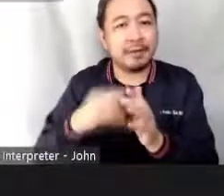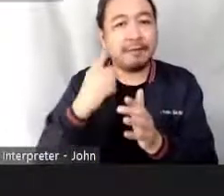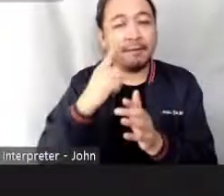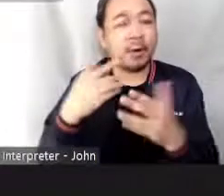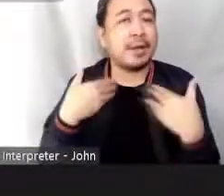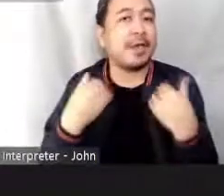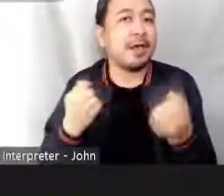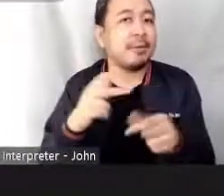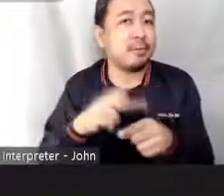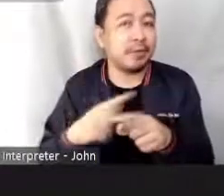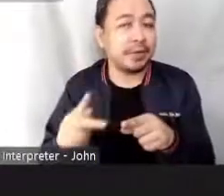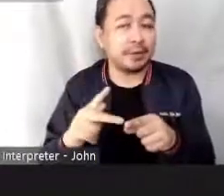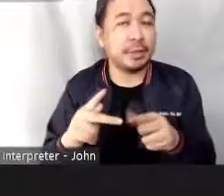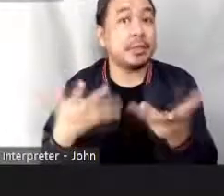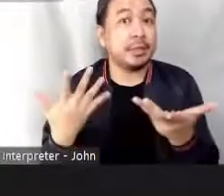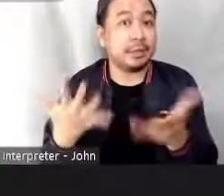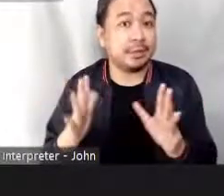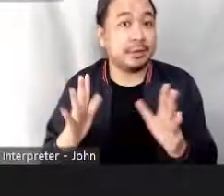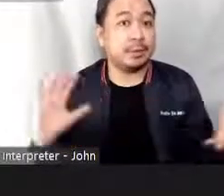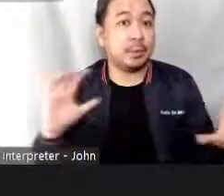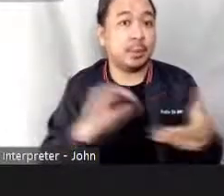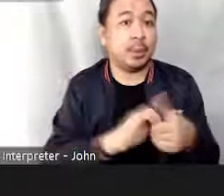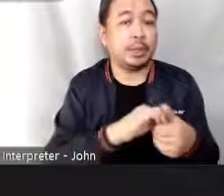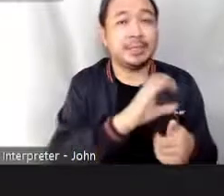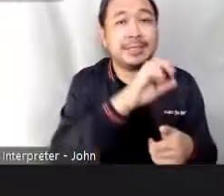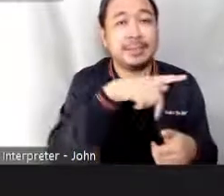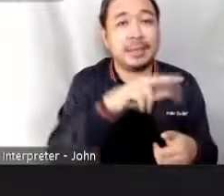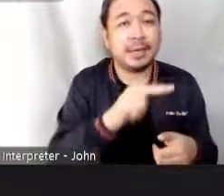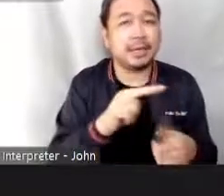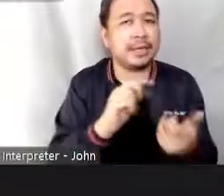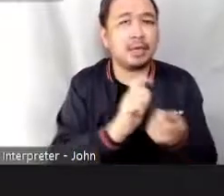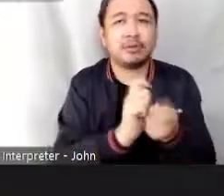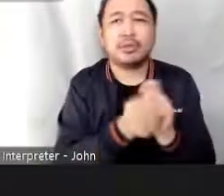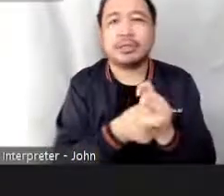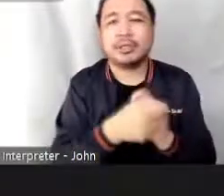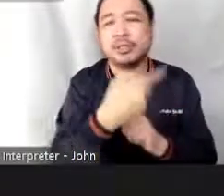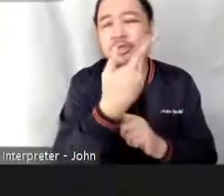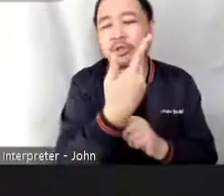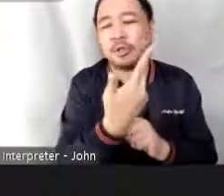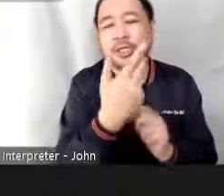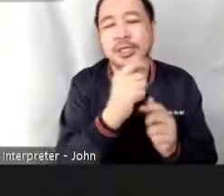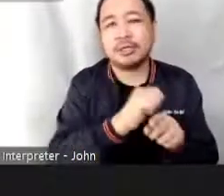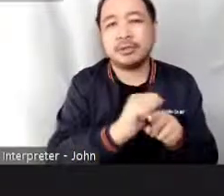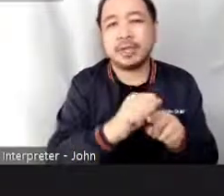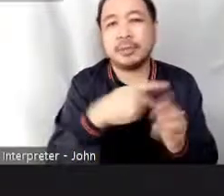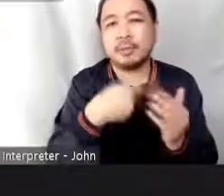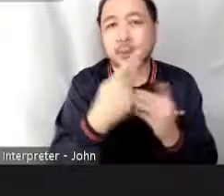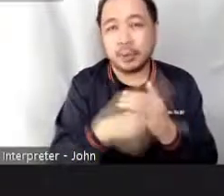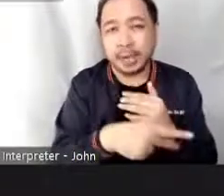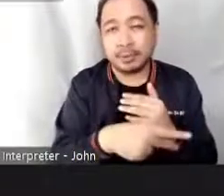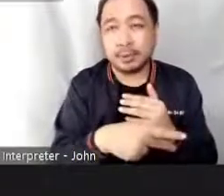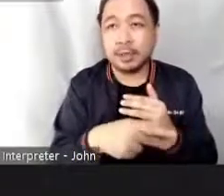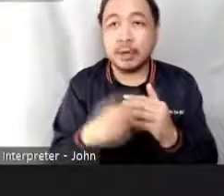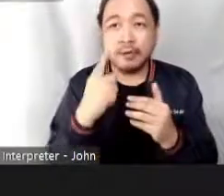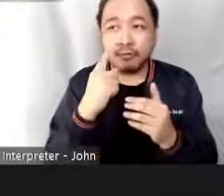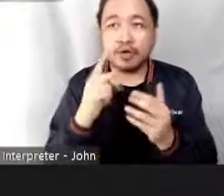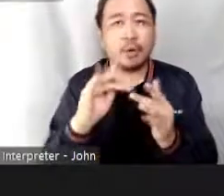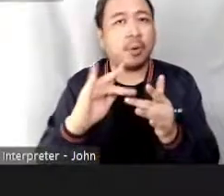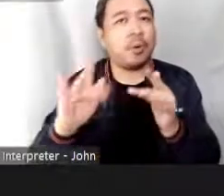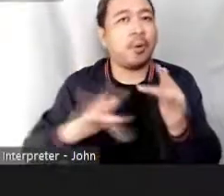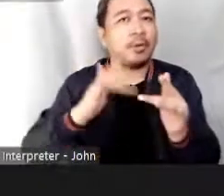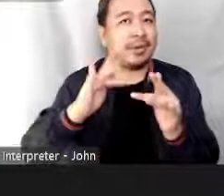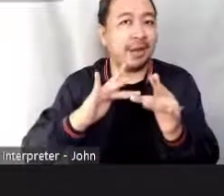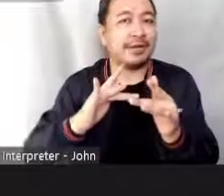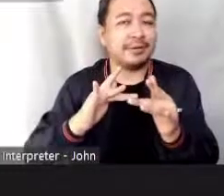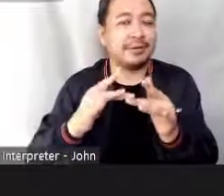in formally transitioning the 3 core training programs of the Child Protection Network to an online one,